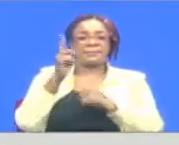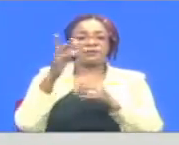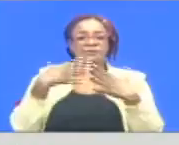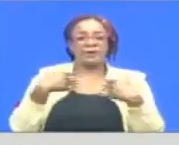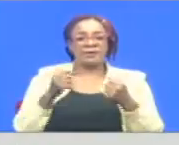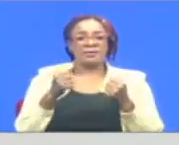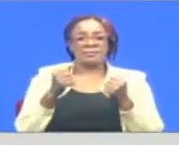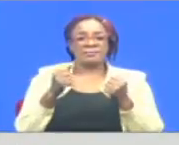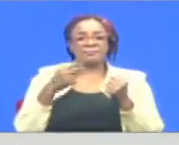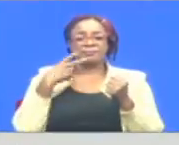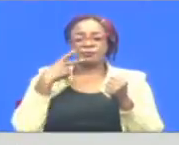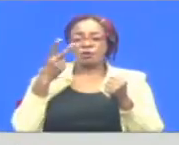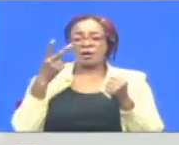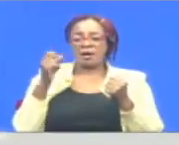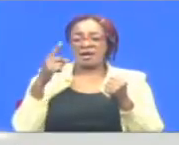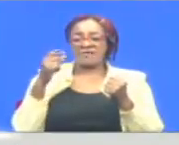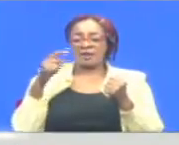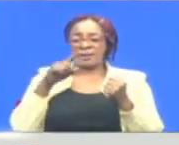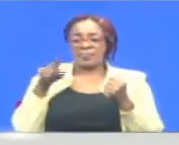so far